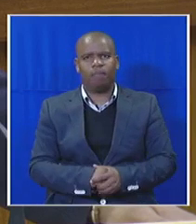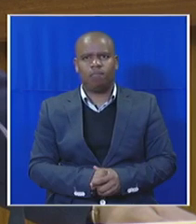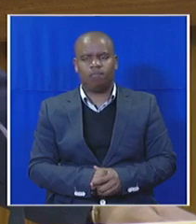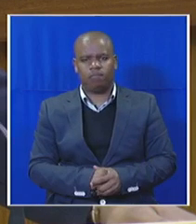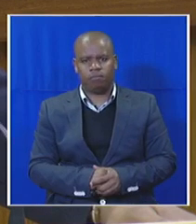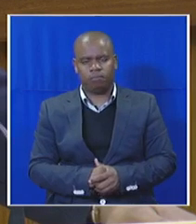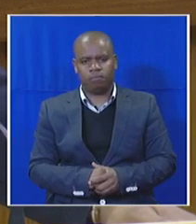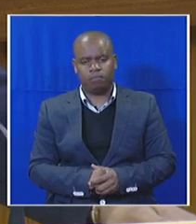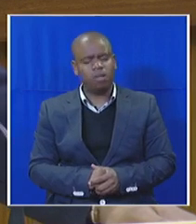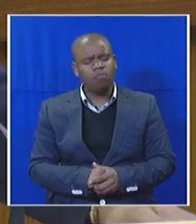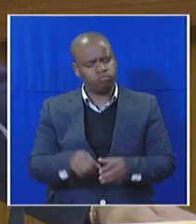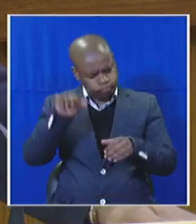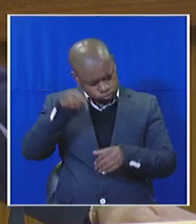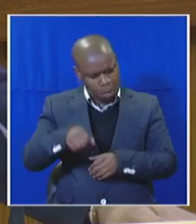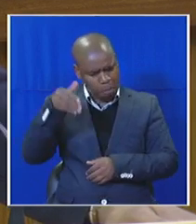what happens here.